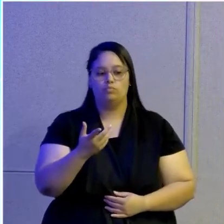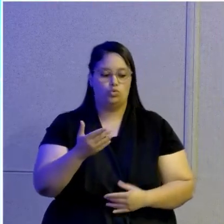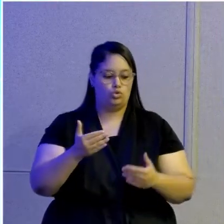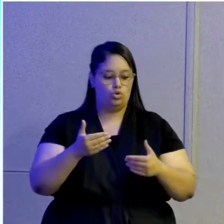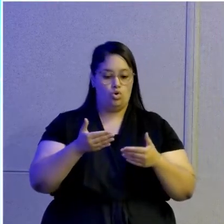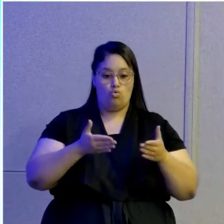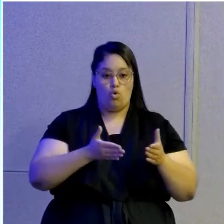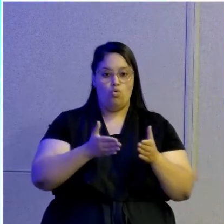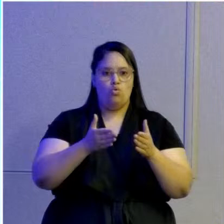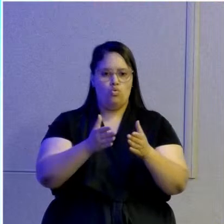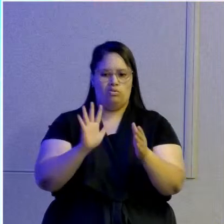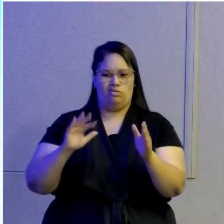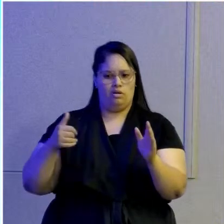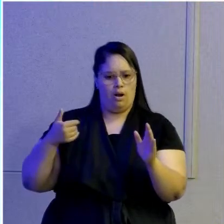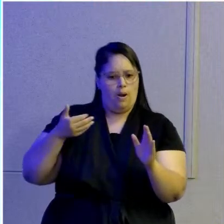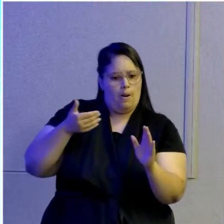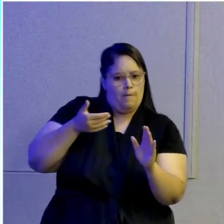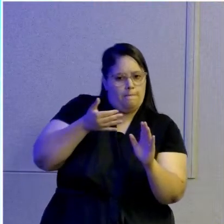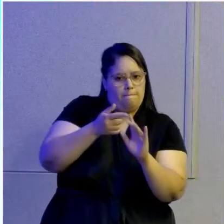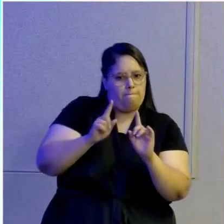been traveled.